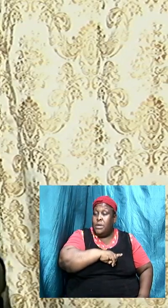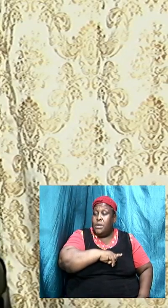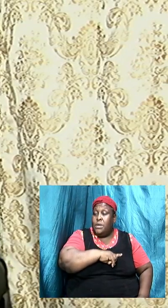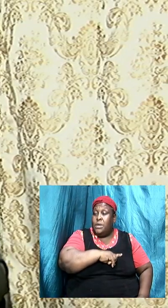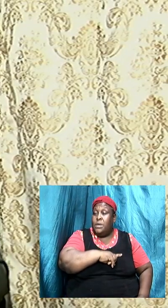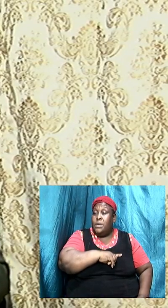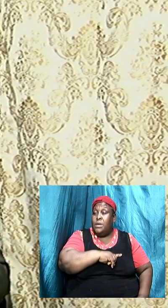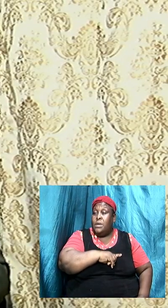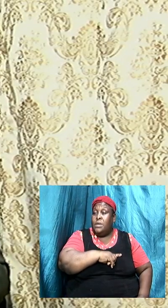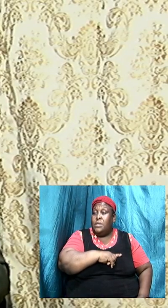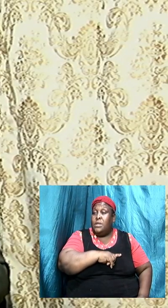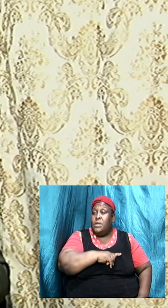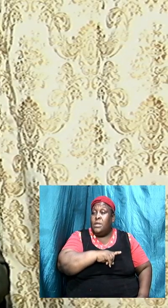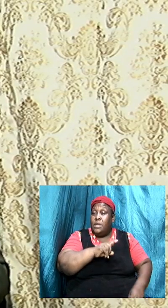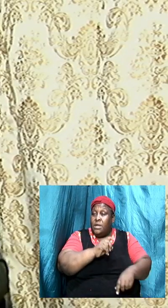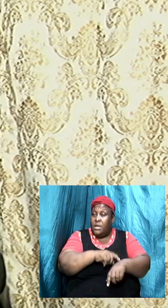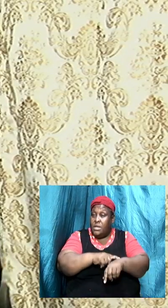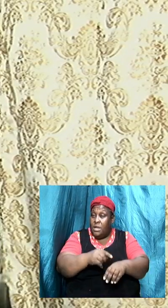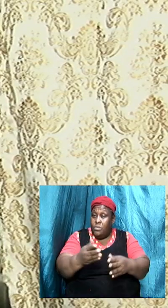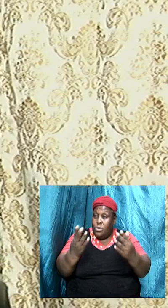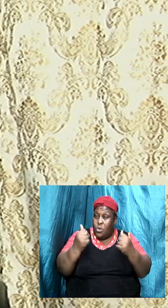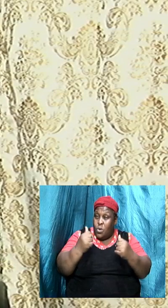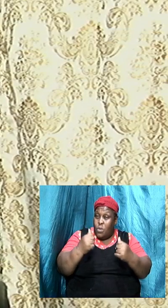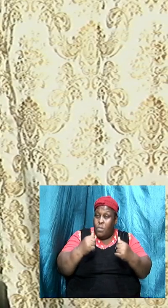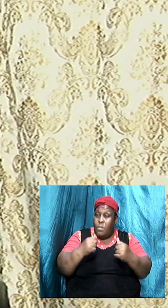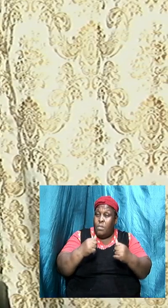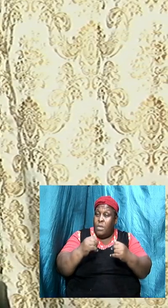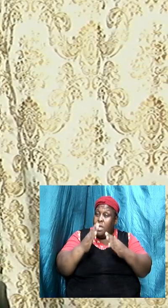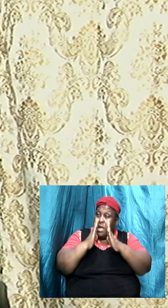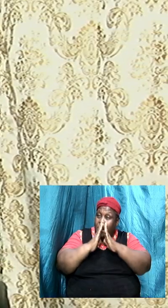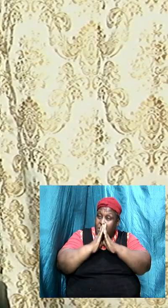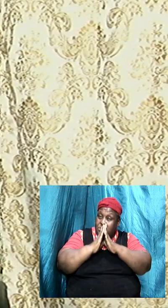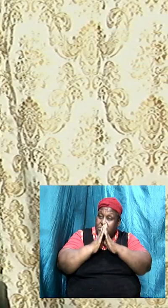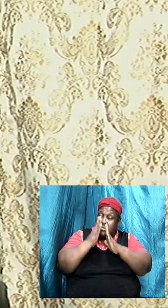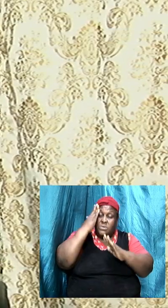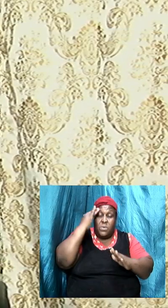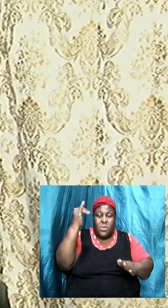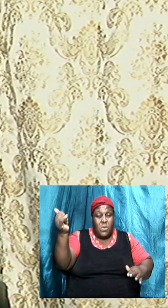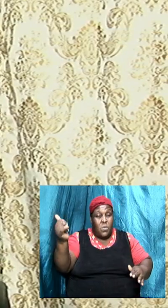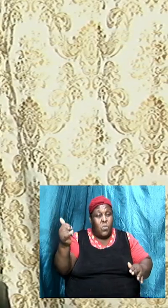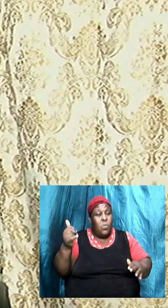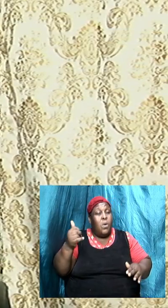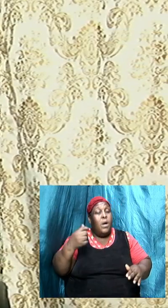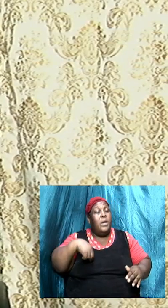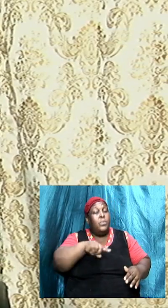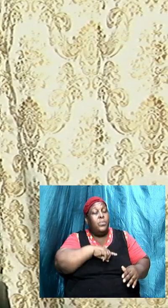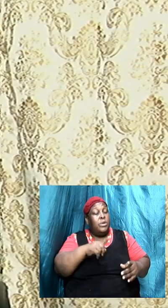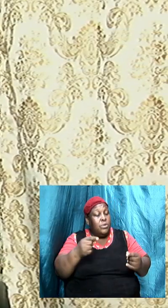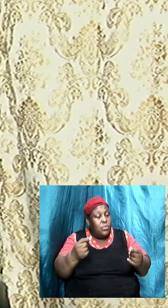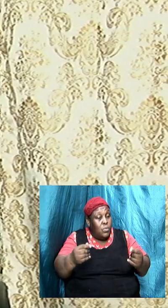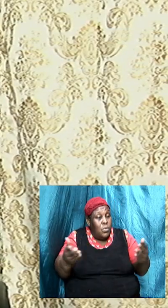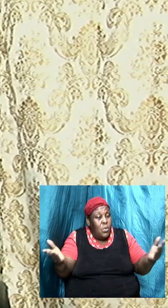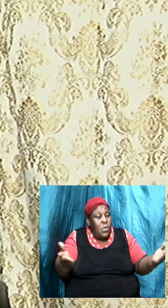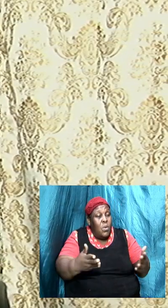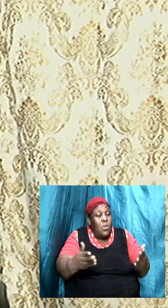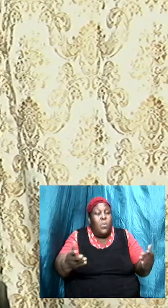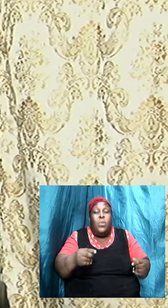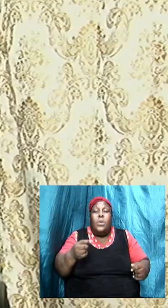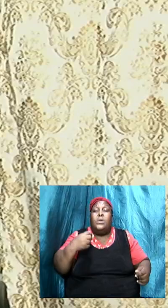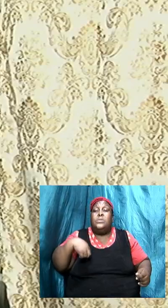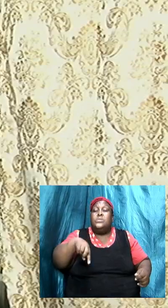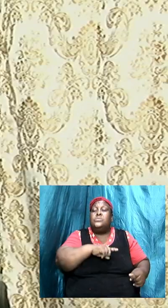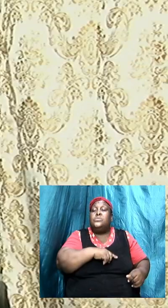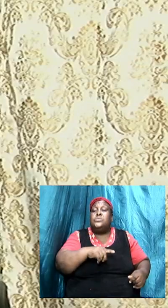time when we are asked why we do what we do, why we go to church, why